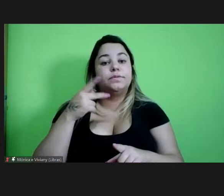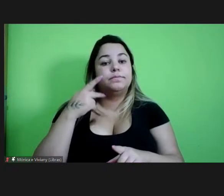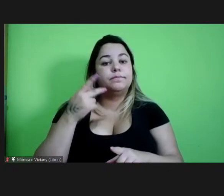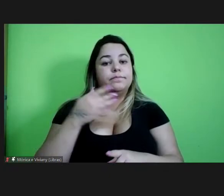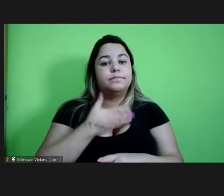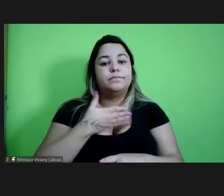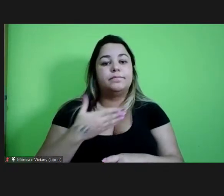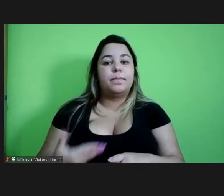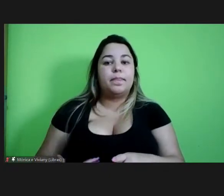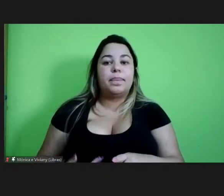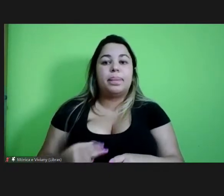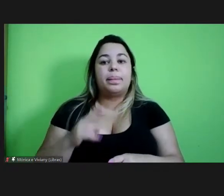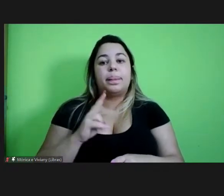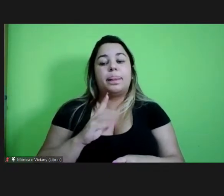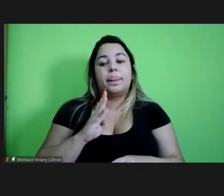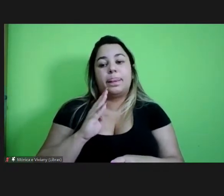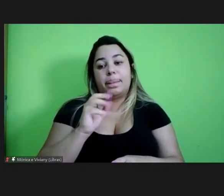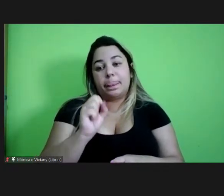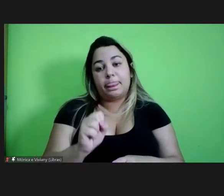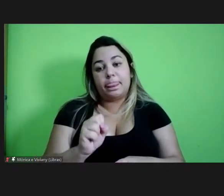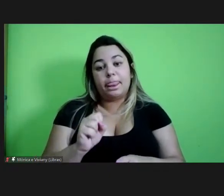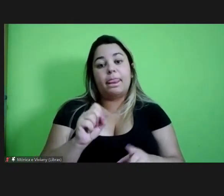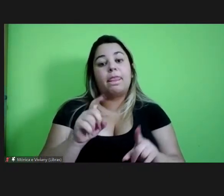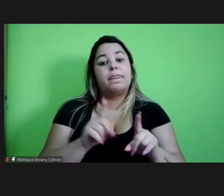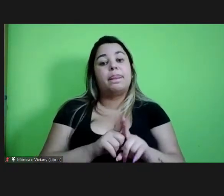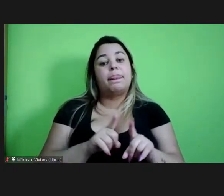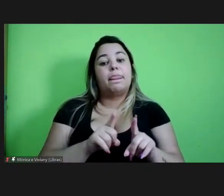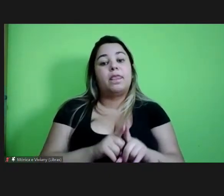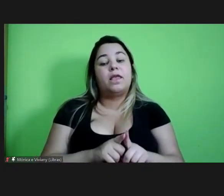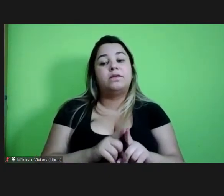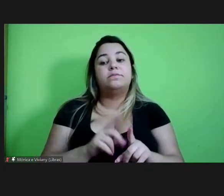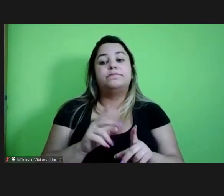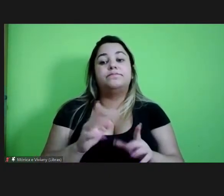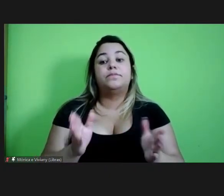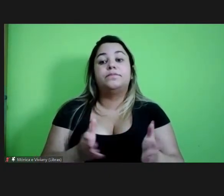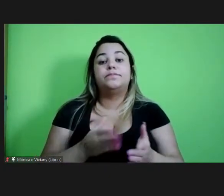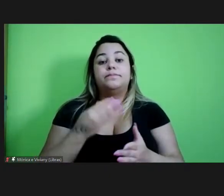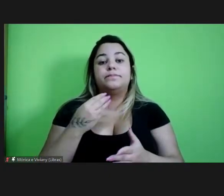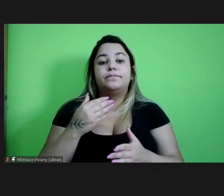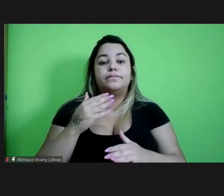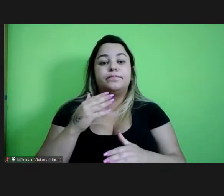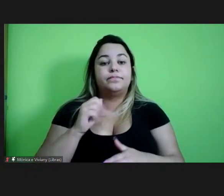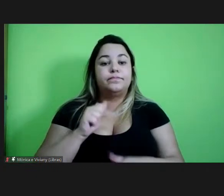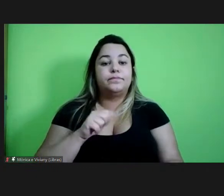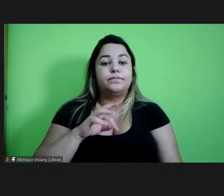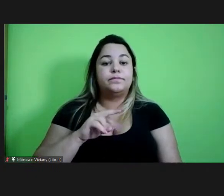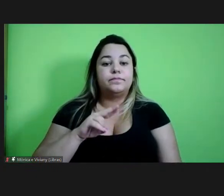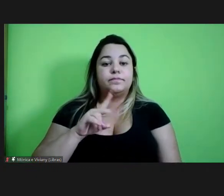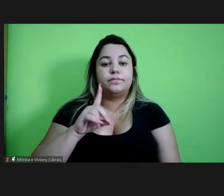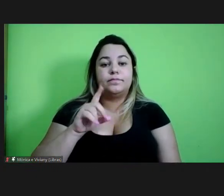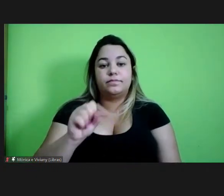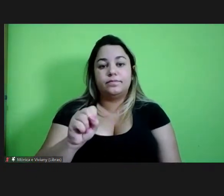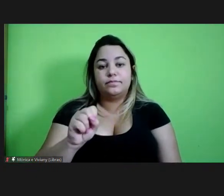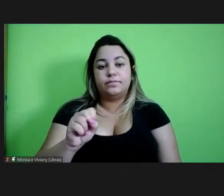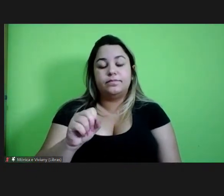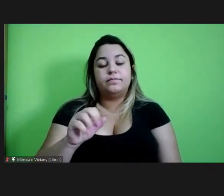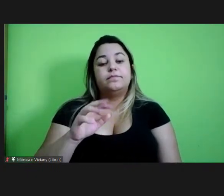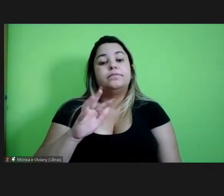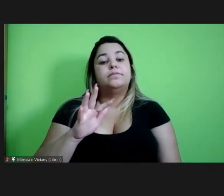and public policies also. So this unit, they promote physical activities, they